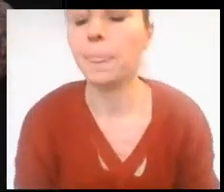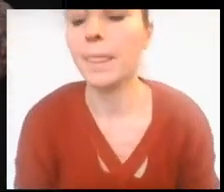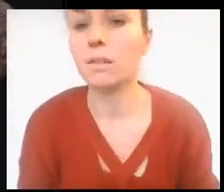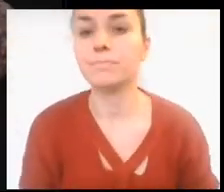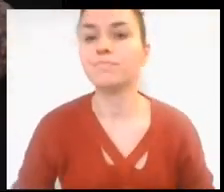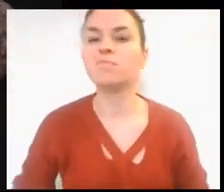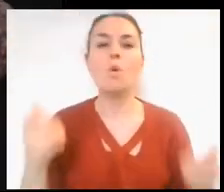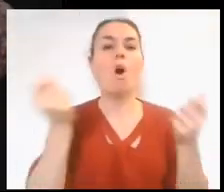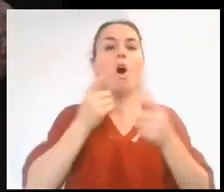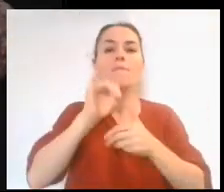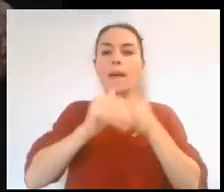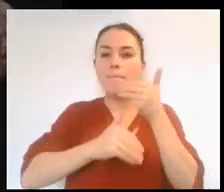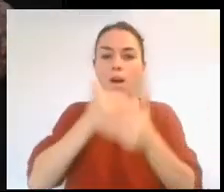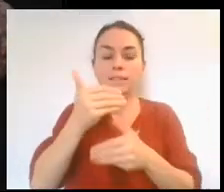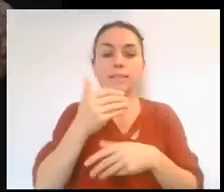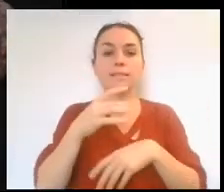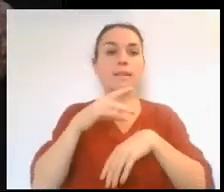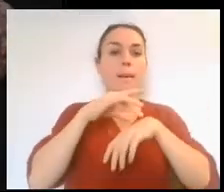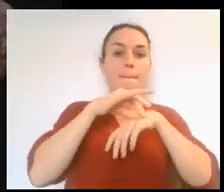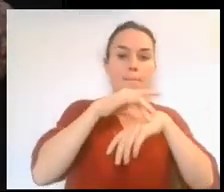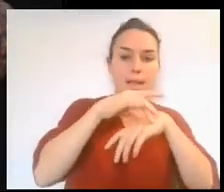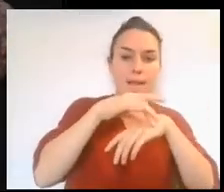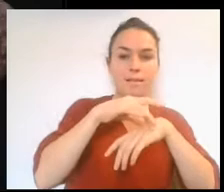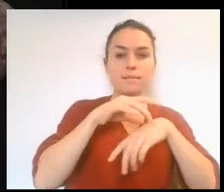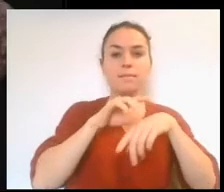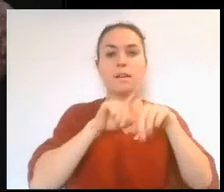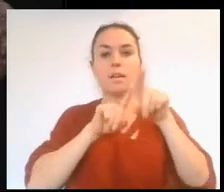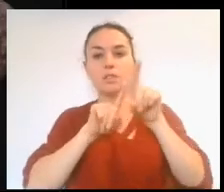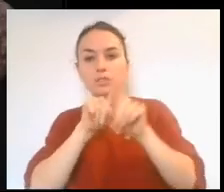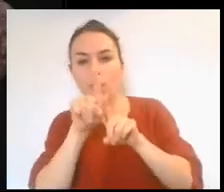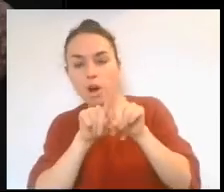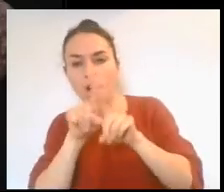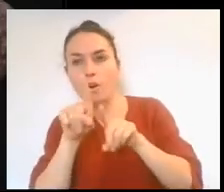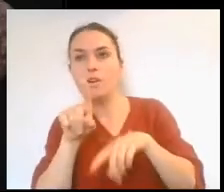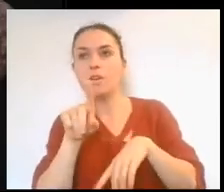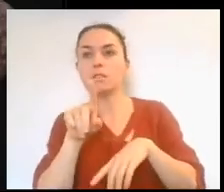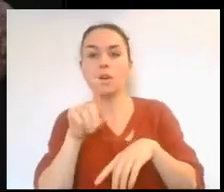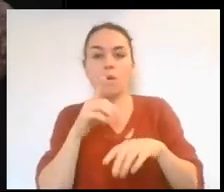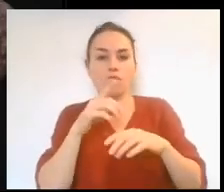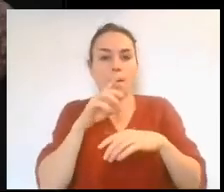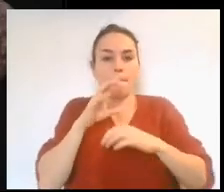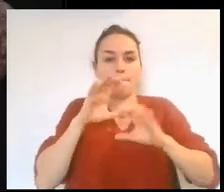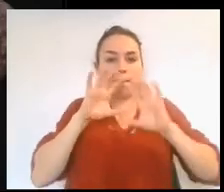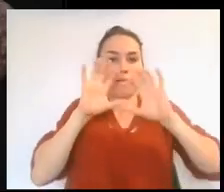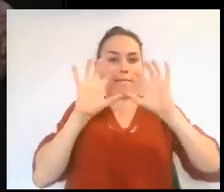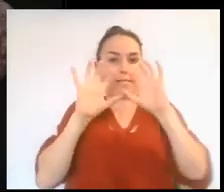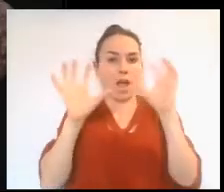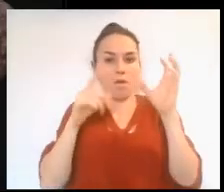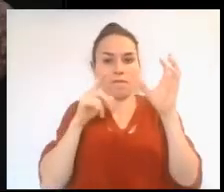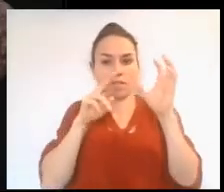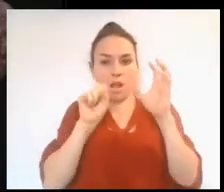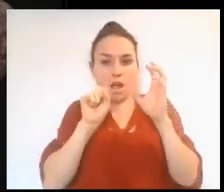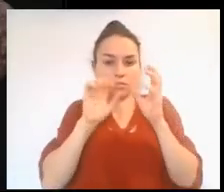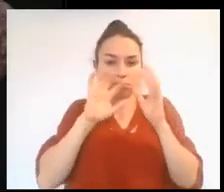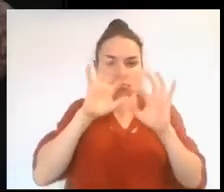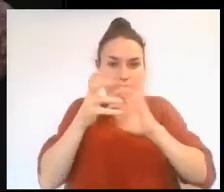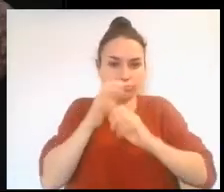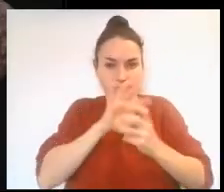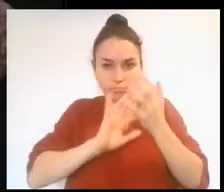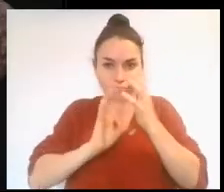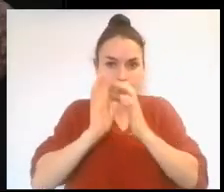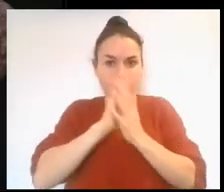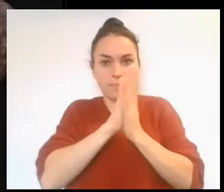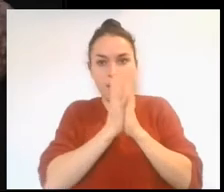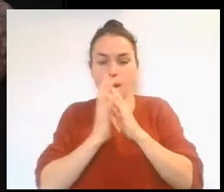the planets that form around stars forming from dust clouds, stars that have used up all